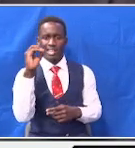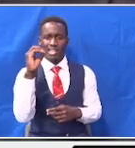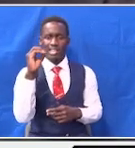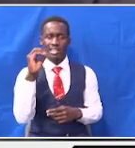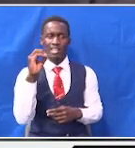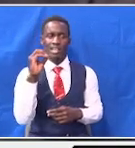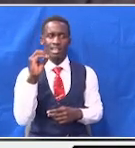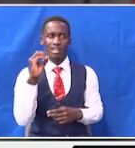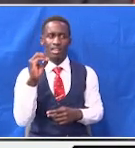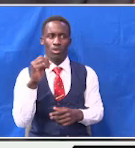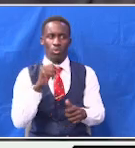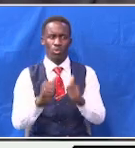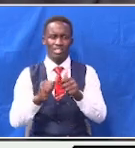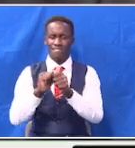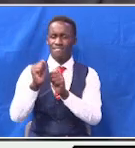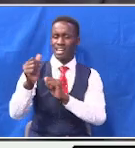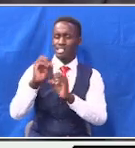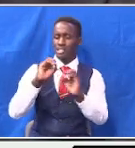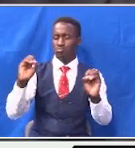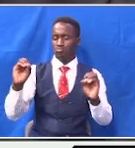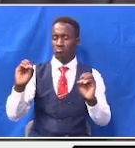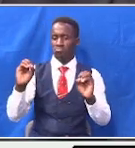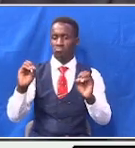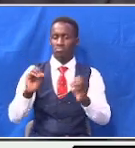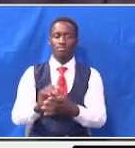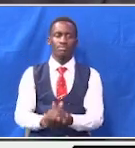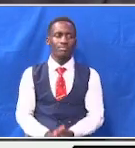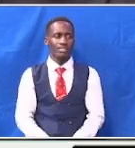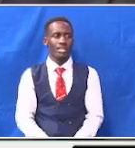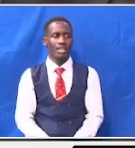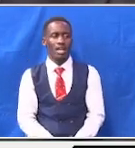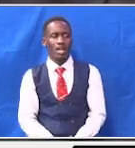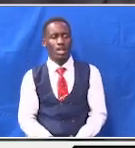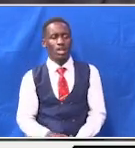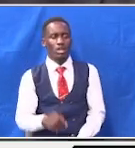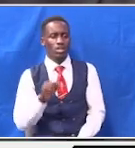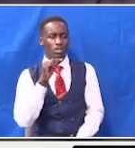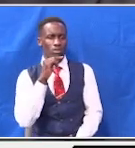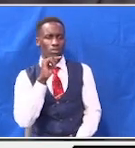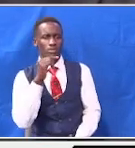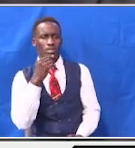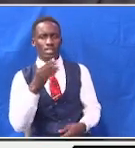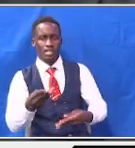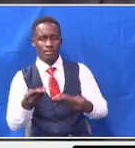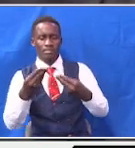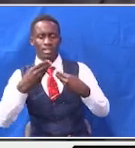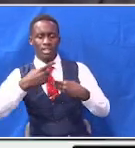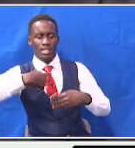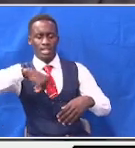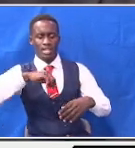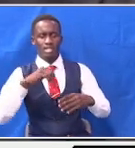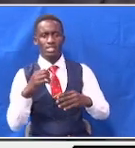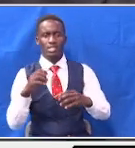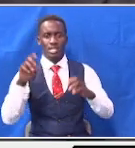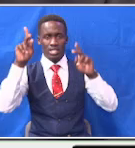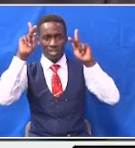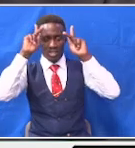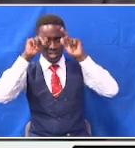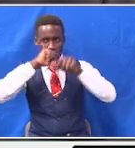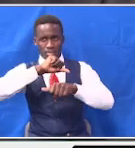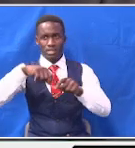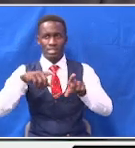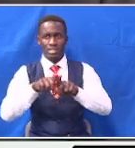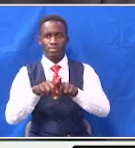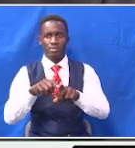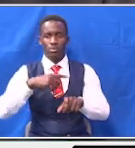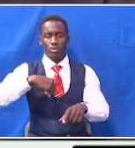And so, 2030 is not too far away. No, it's not too far. Now, you've laid down some knowledge on us. I want our people to digest that for a second,